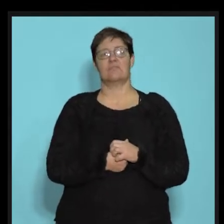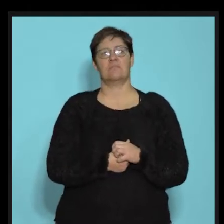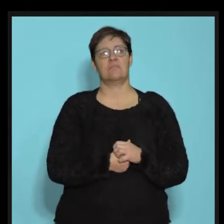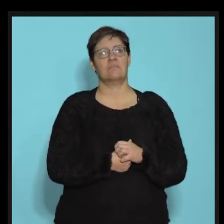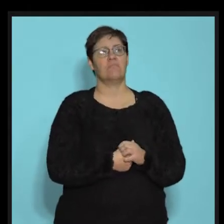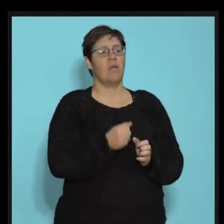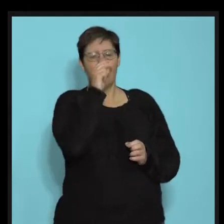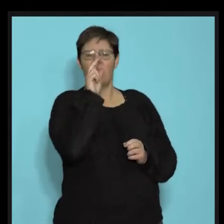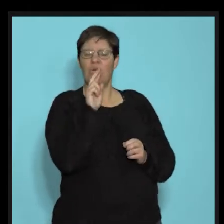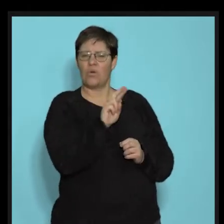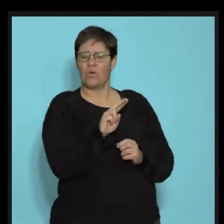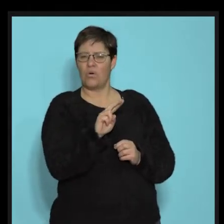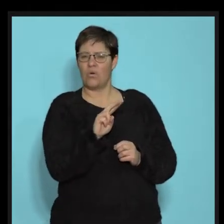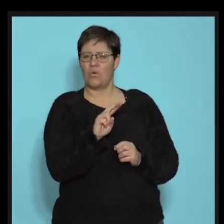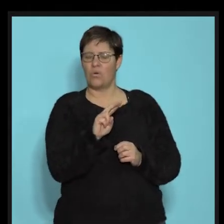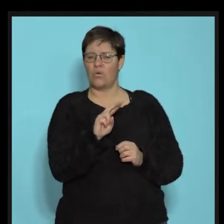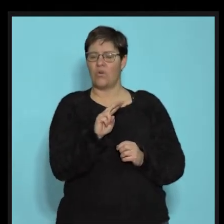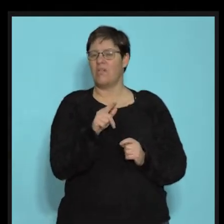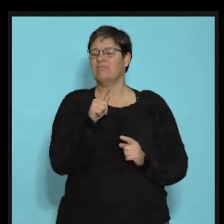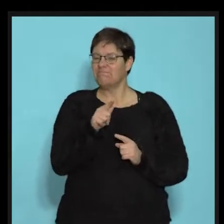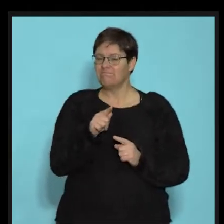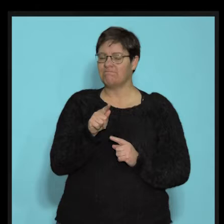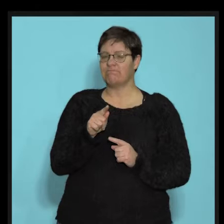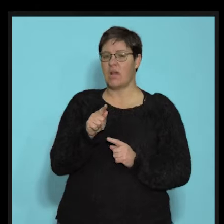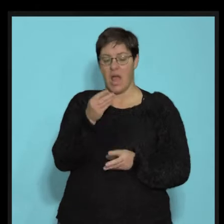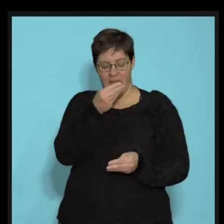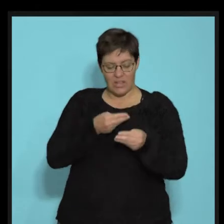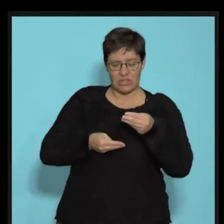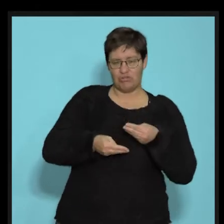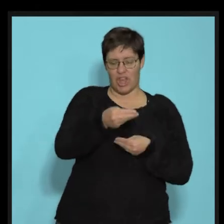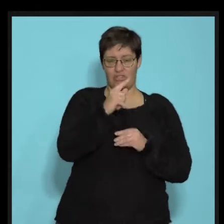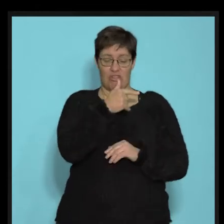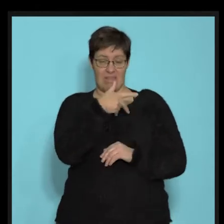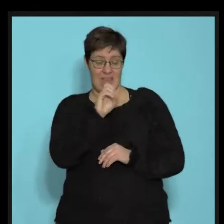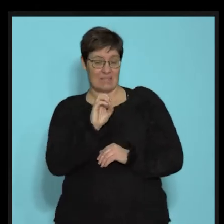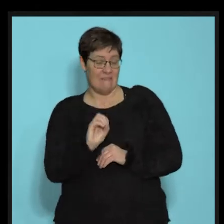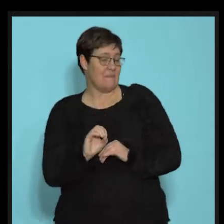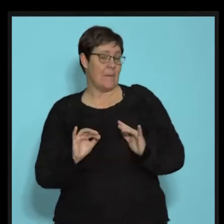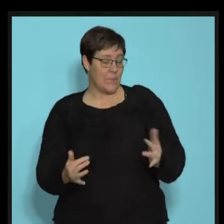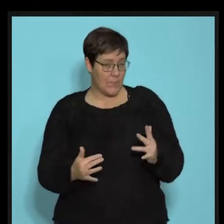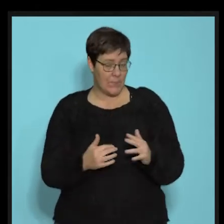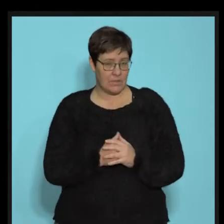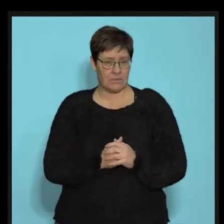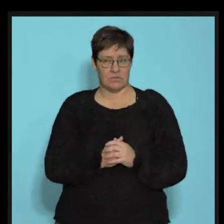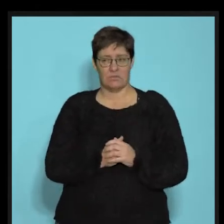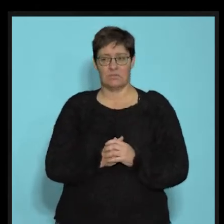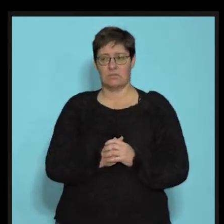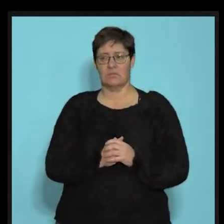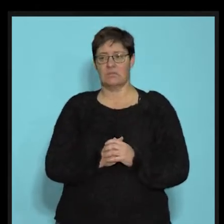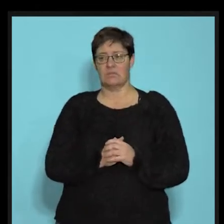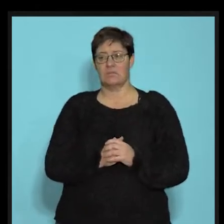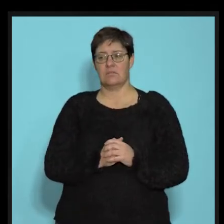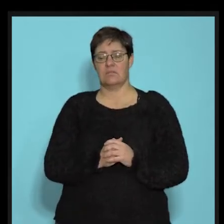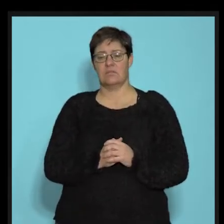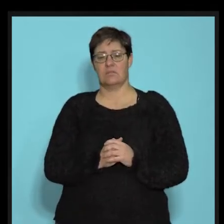we're looking at how organisms are going to exchange these gases, remember,